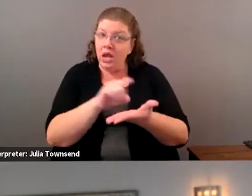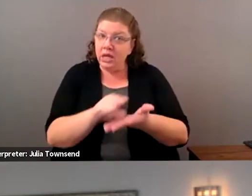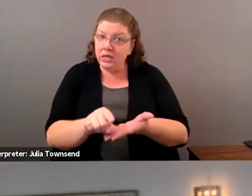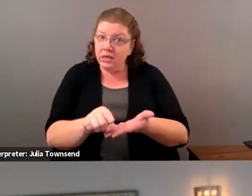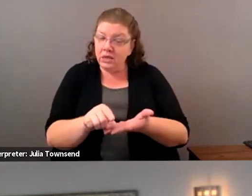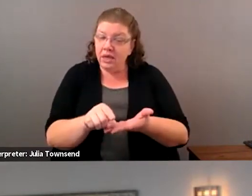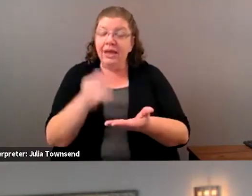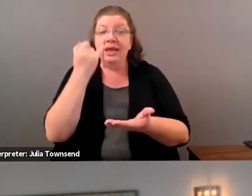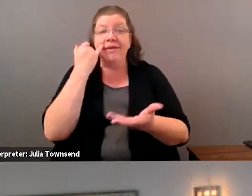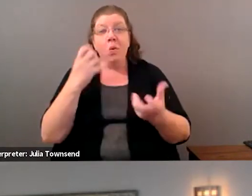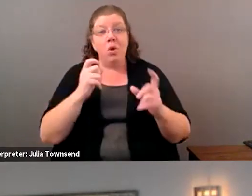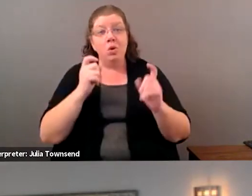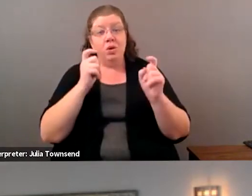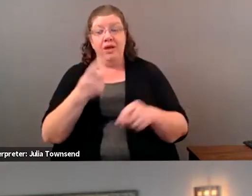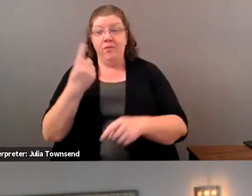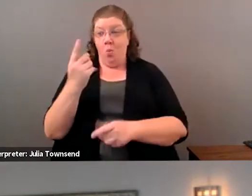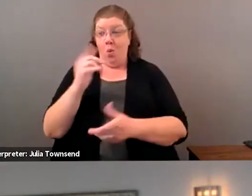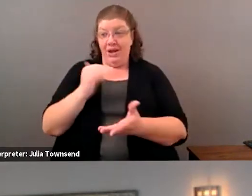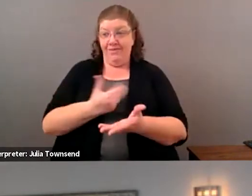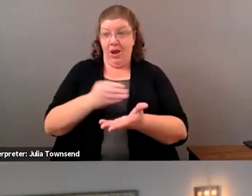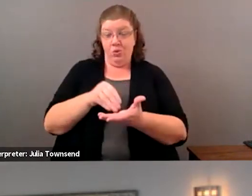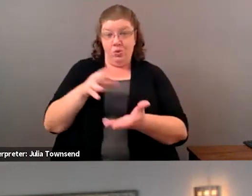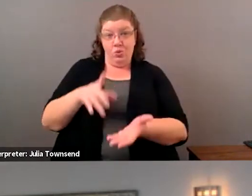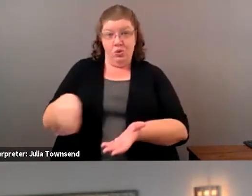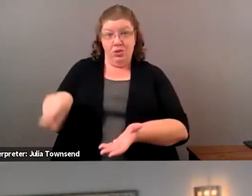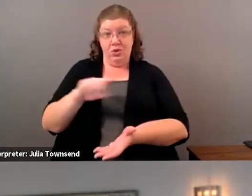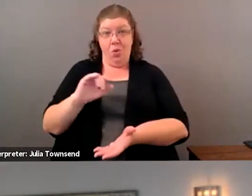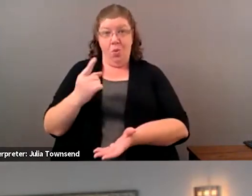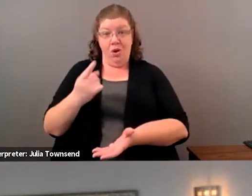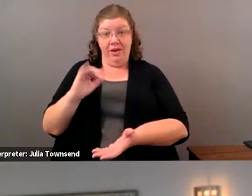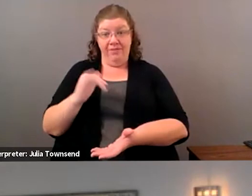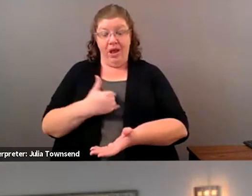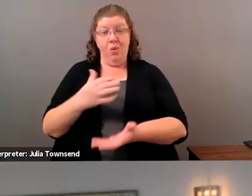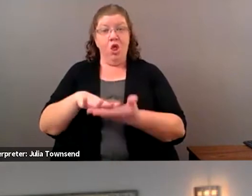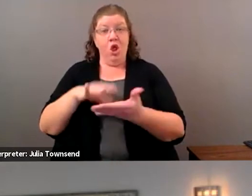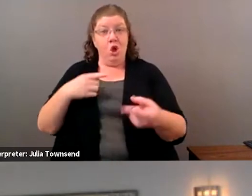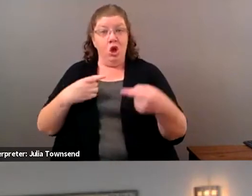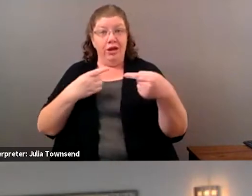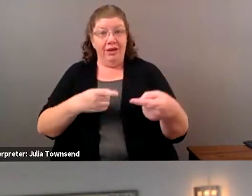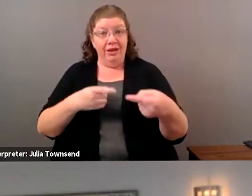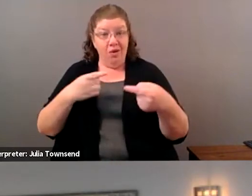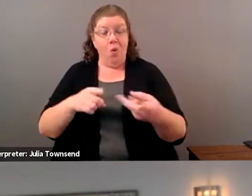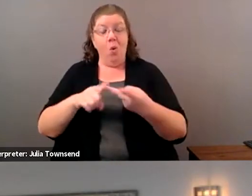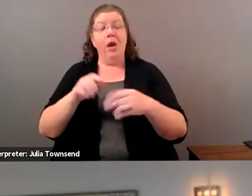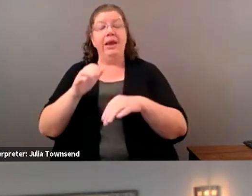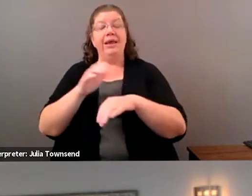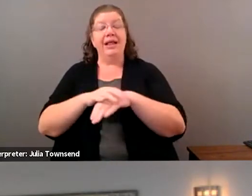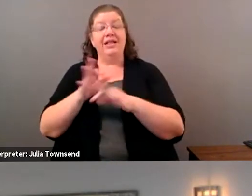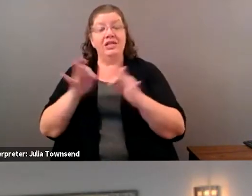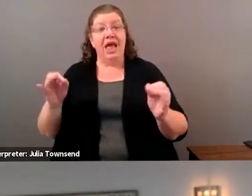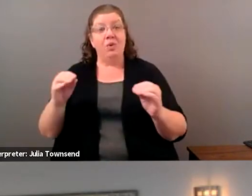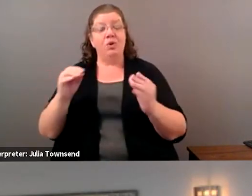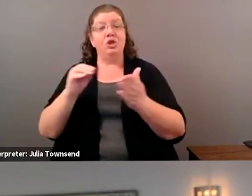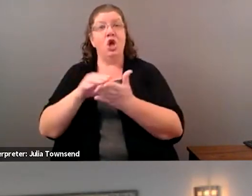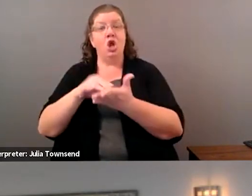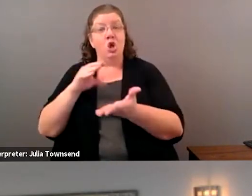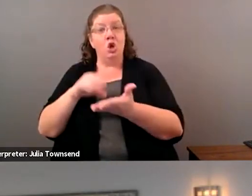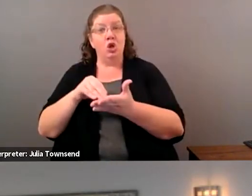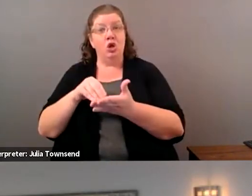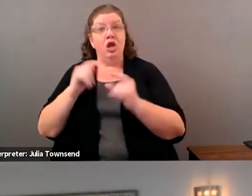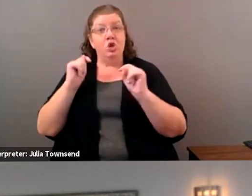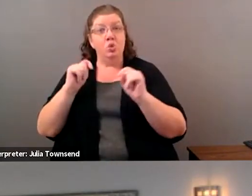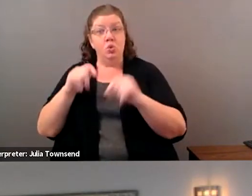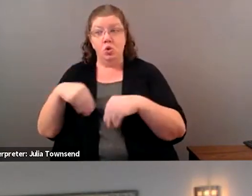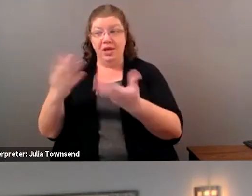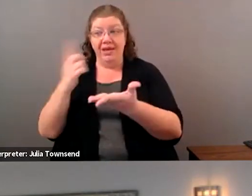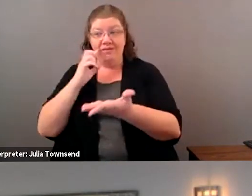to give one of our students, one of us with learning difference or an English language learner, a tutor over summer for